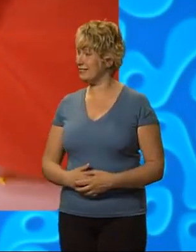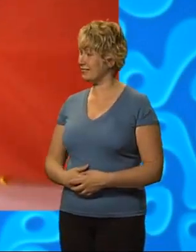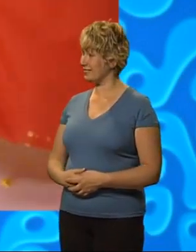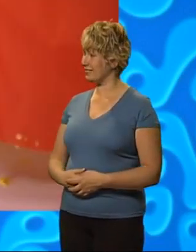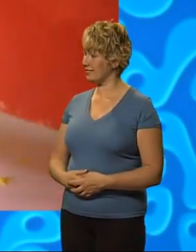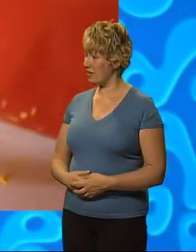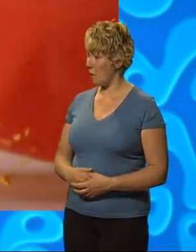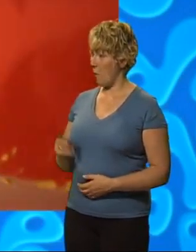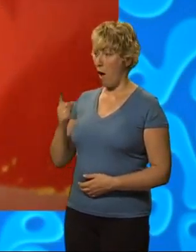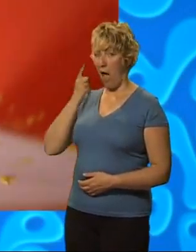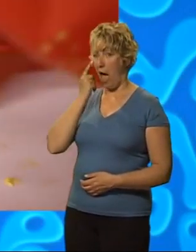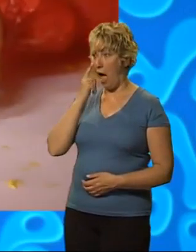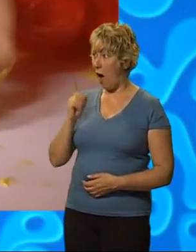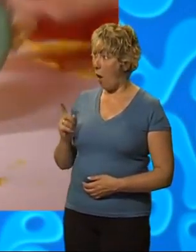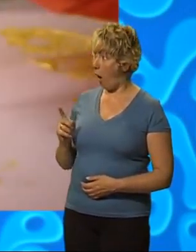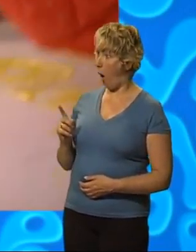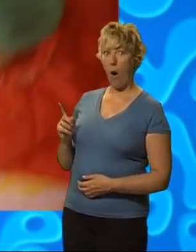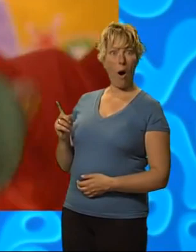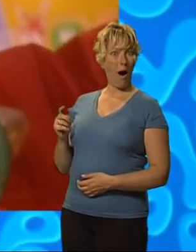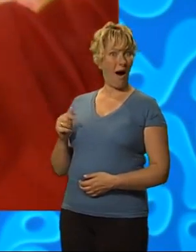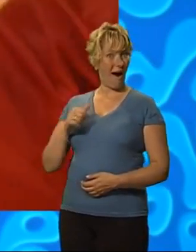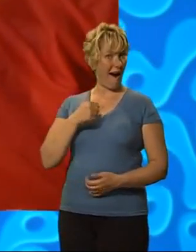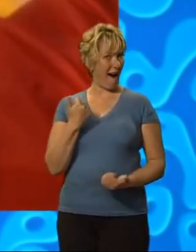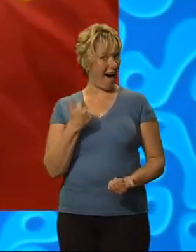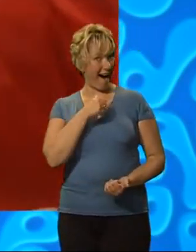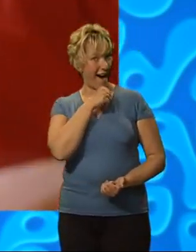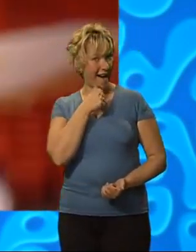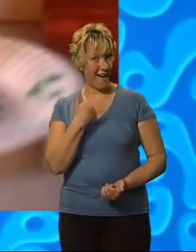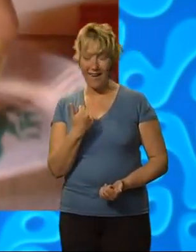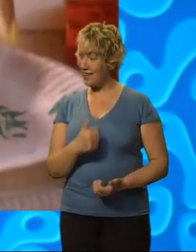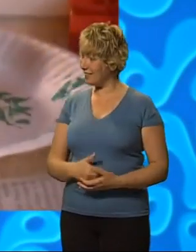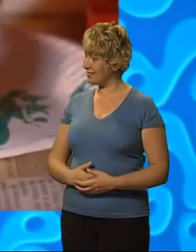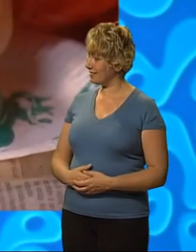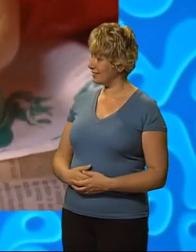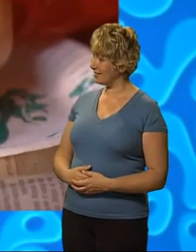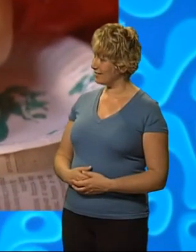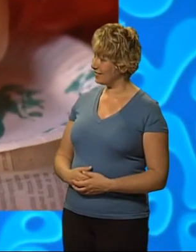Let's have a look. Ooh, that'll make a nice pattern.